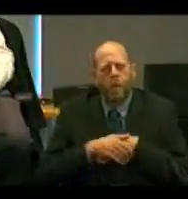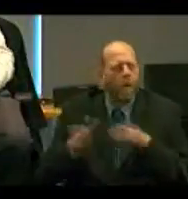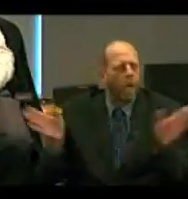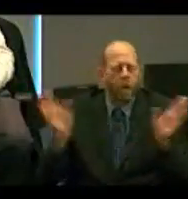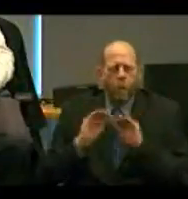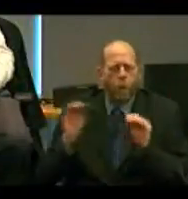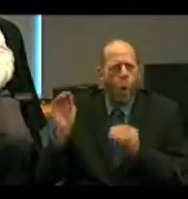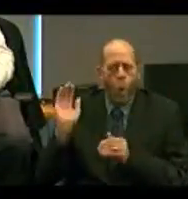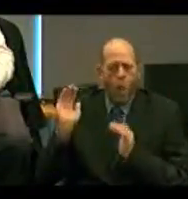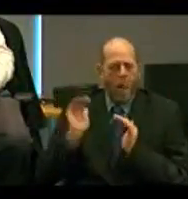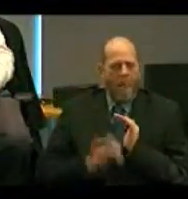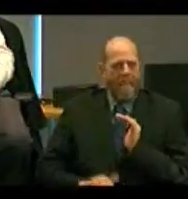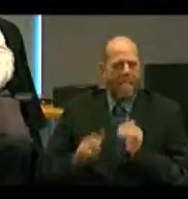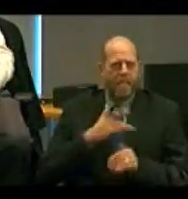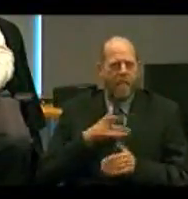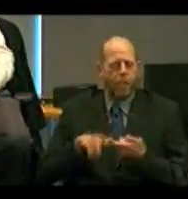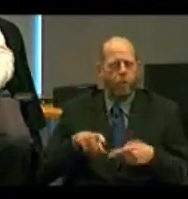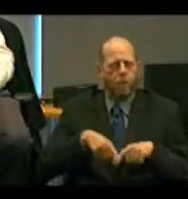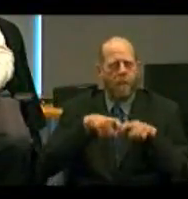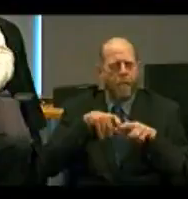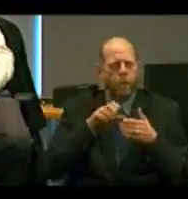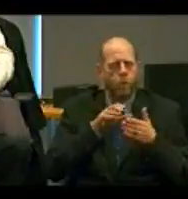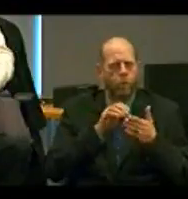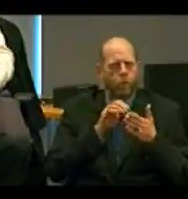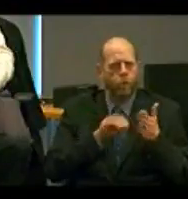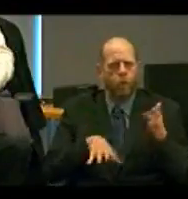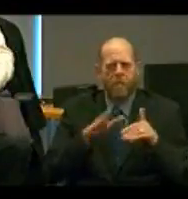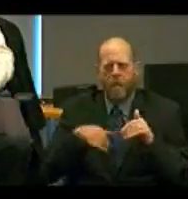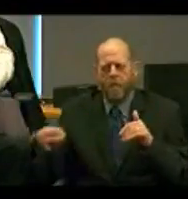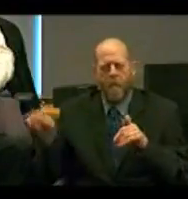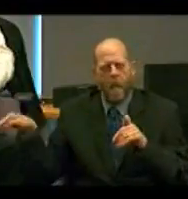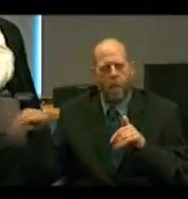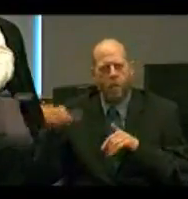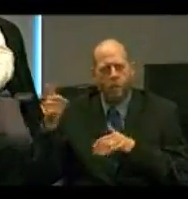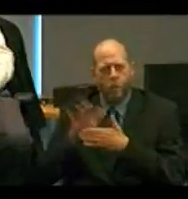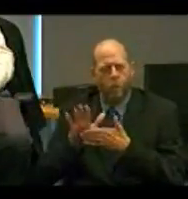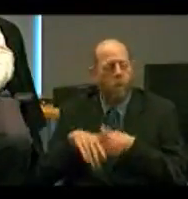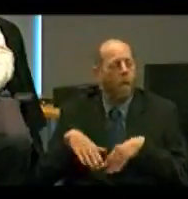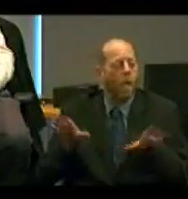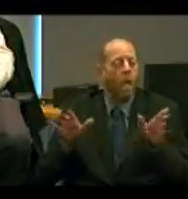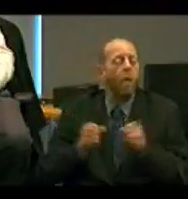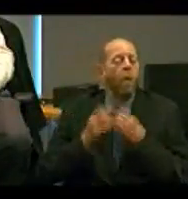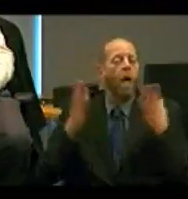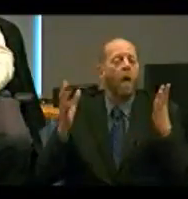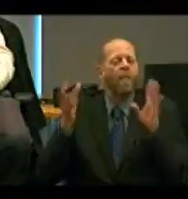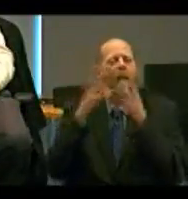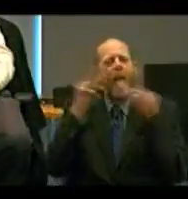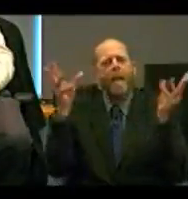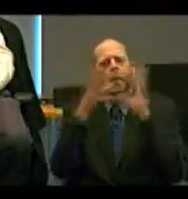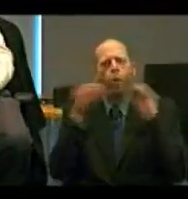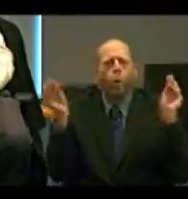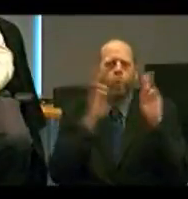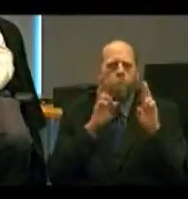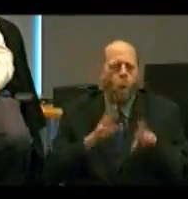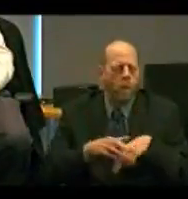no less likely to suspend students than the other schools. There were a lot of anecdotal reports